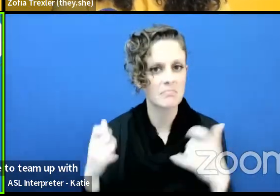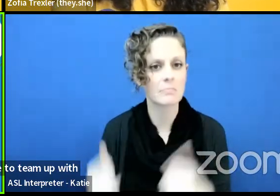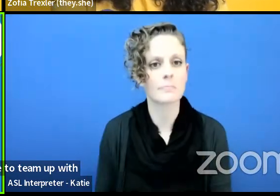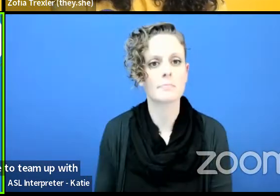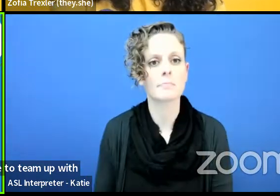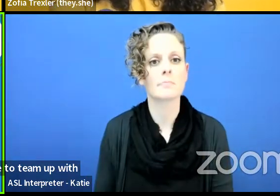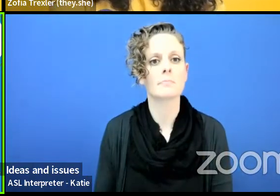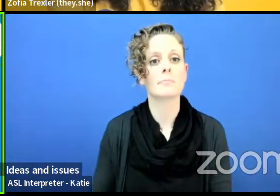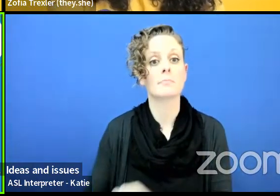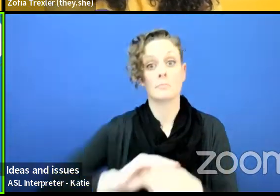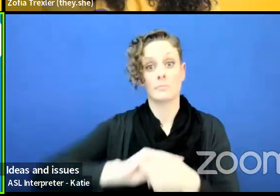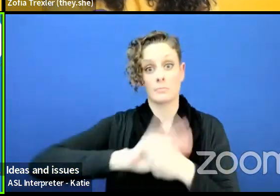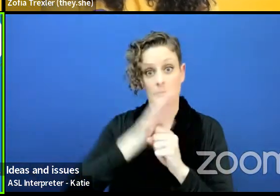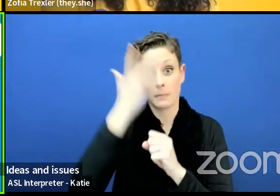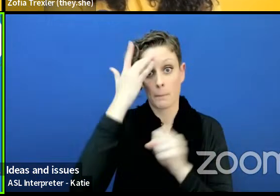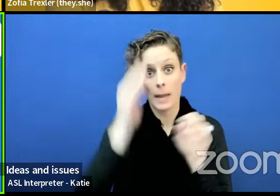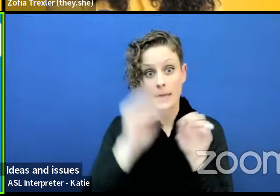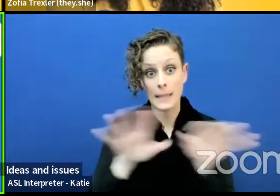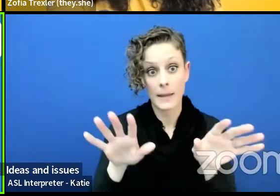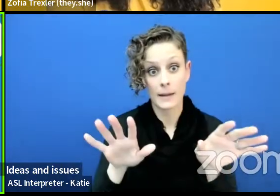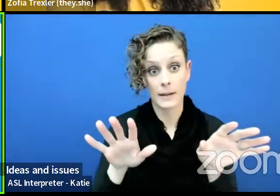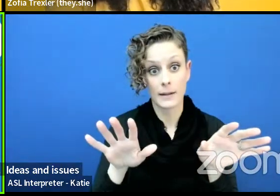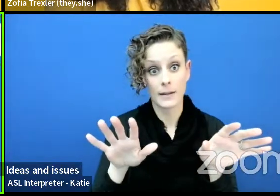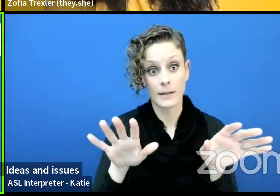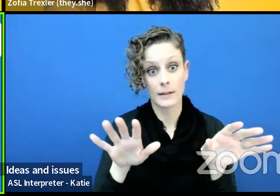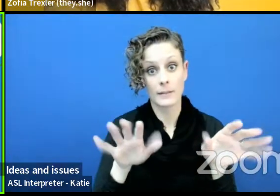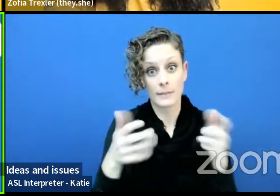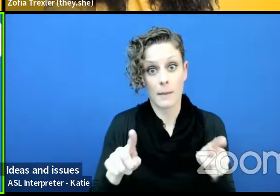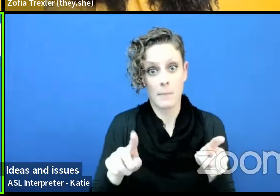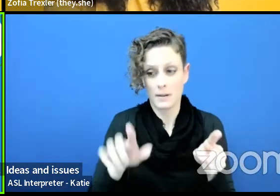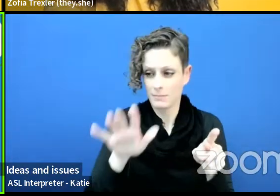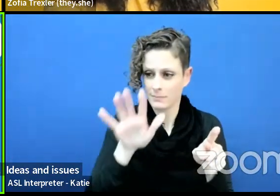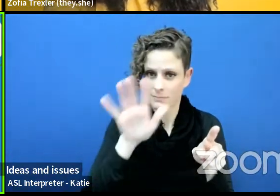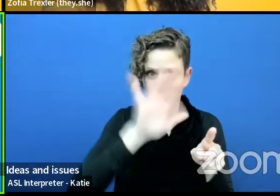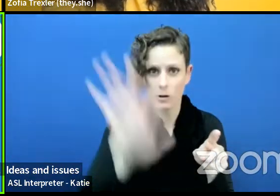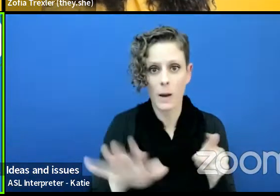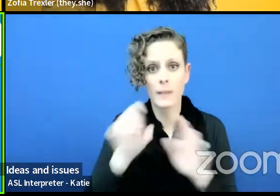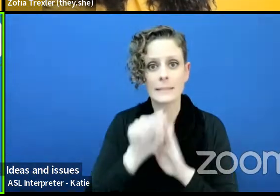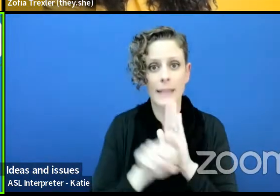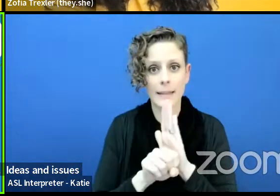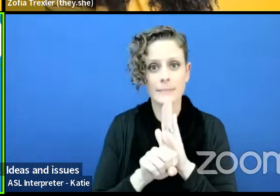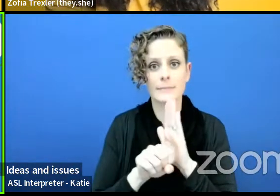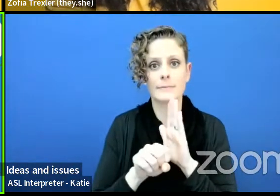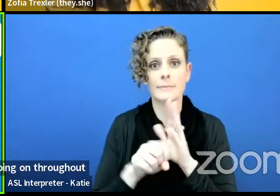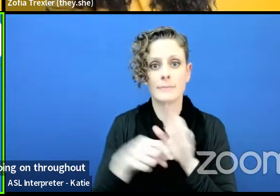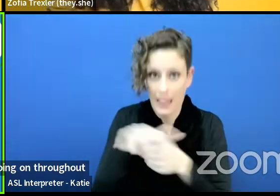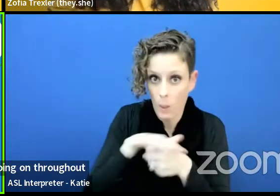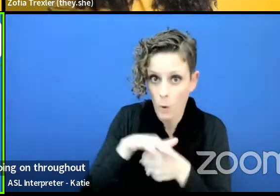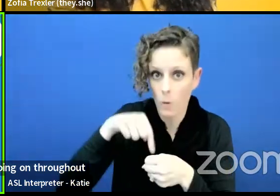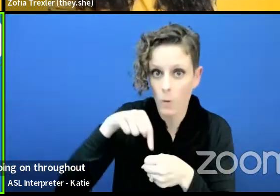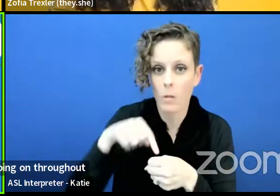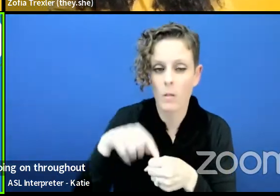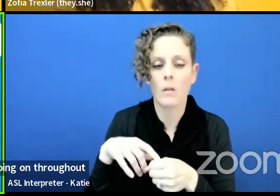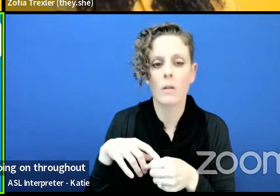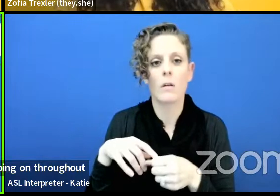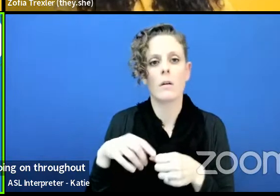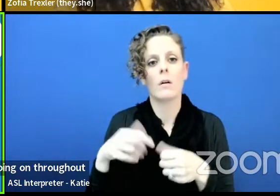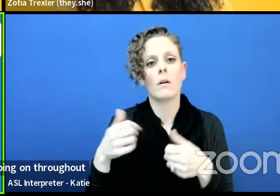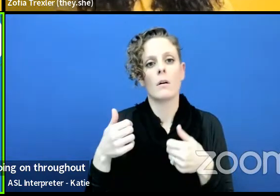pandemics that's going on throughout our state, as well as locally, happen to solve and